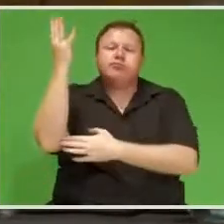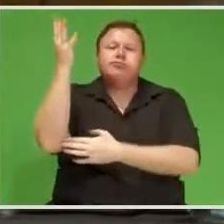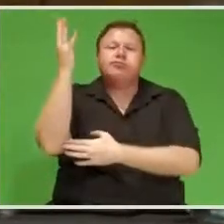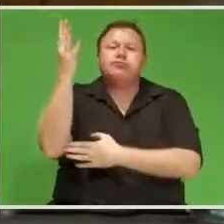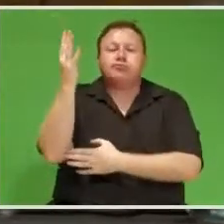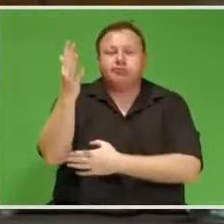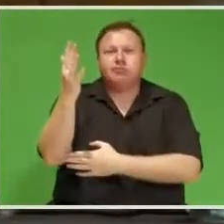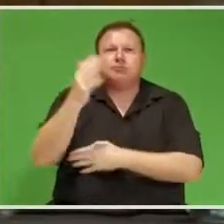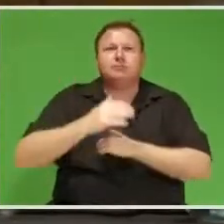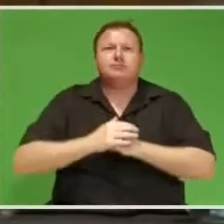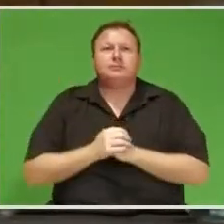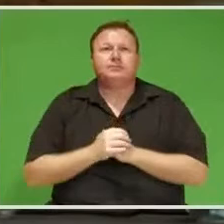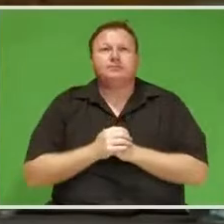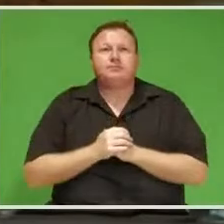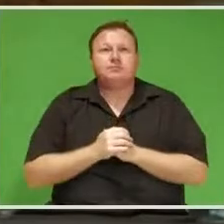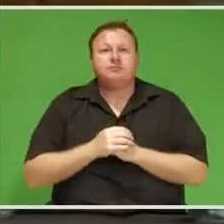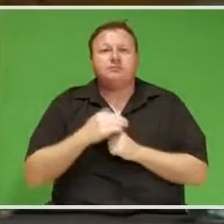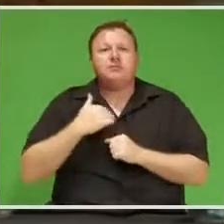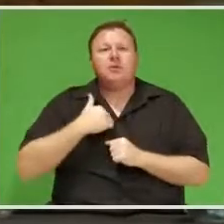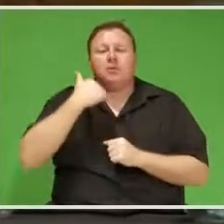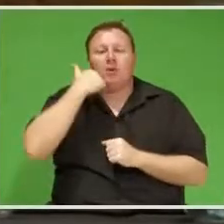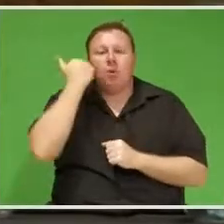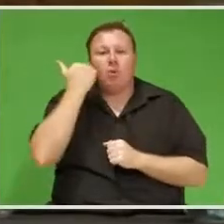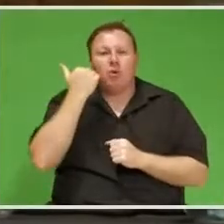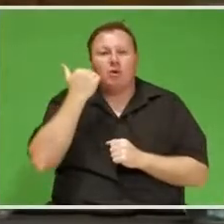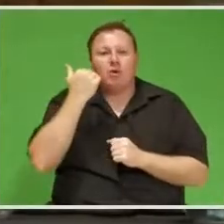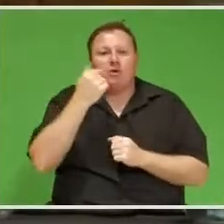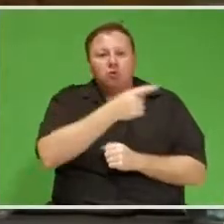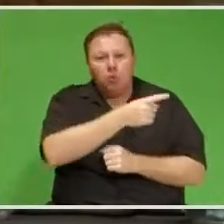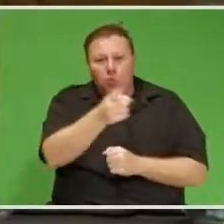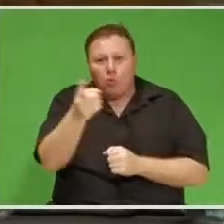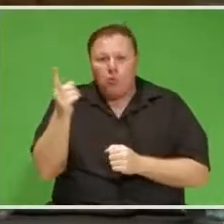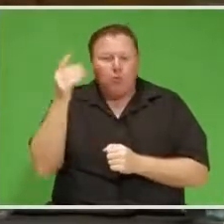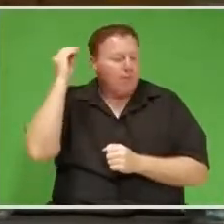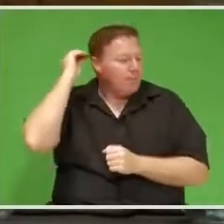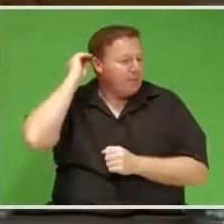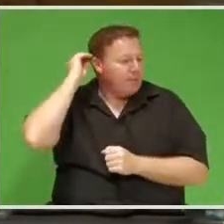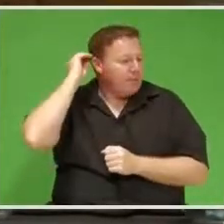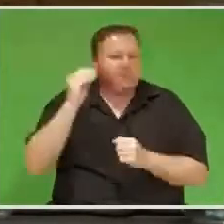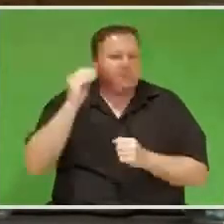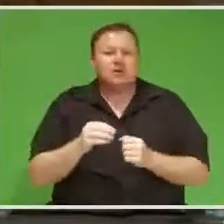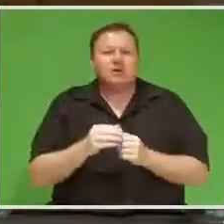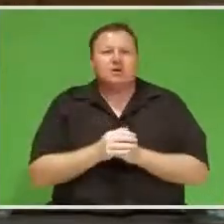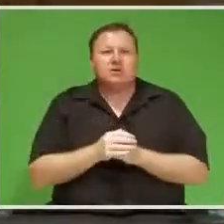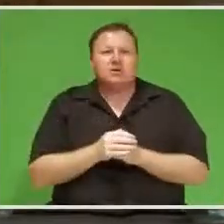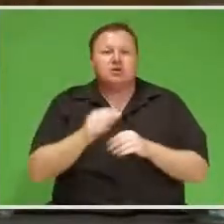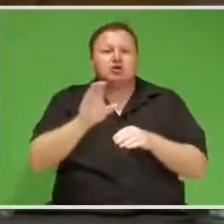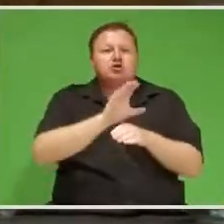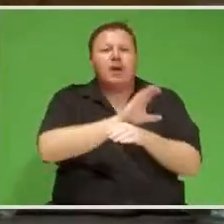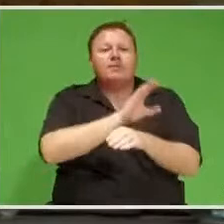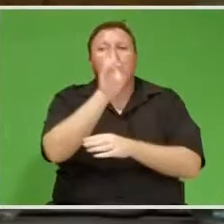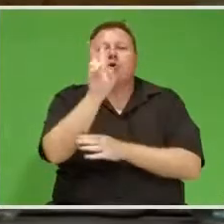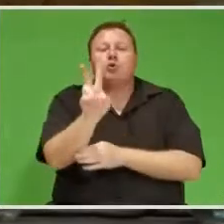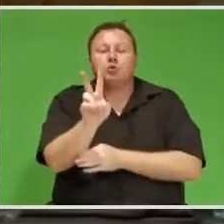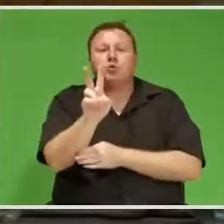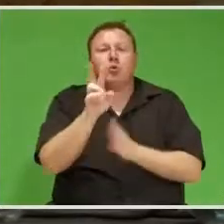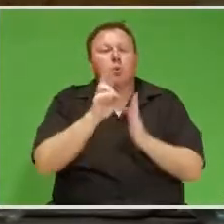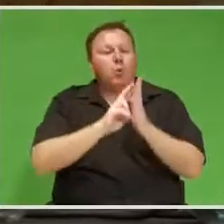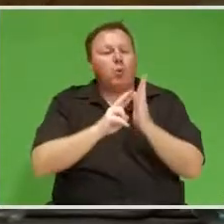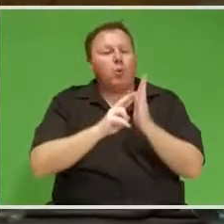sitting, I wish to remind all of us of Chapter 2 of the Joint Rules of